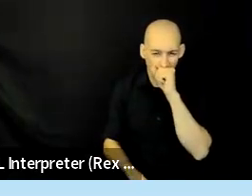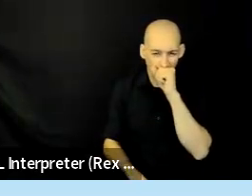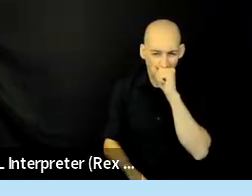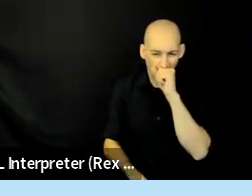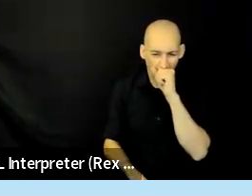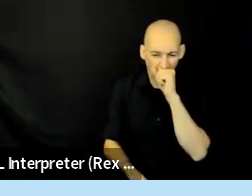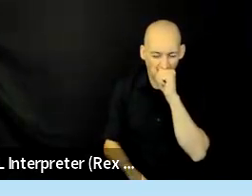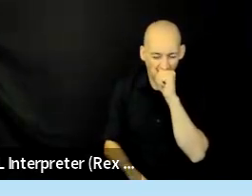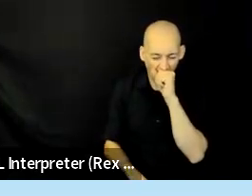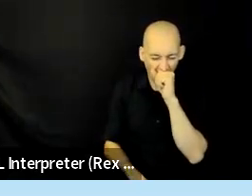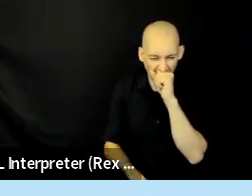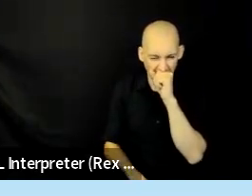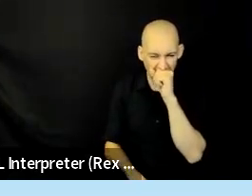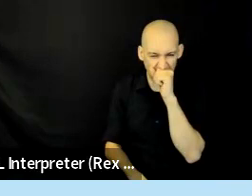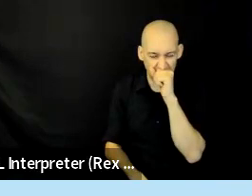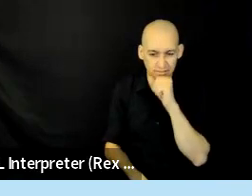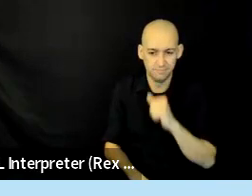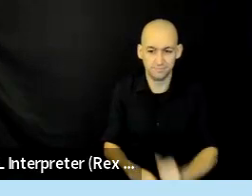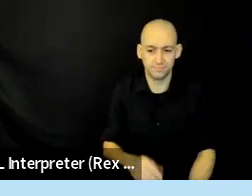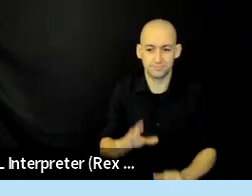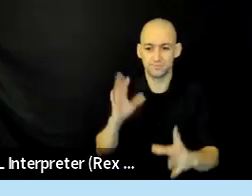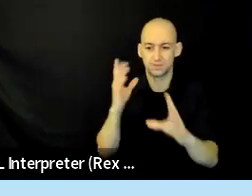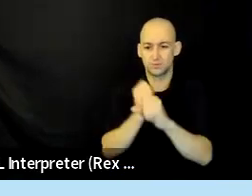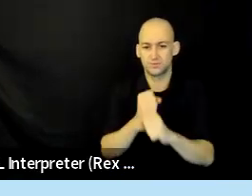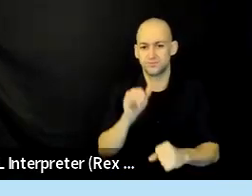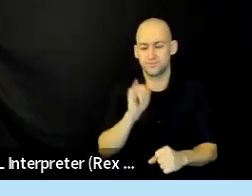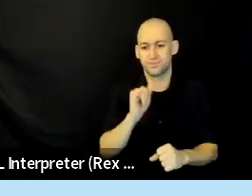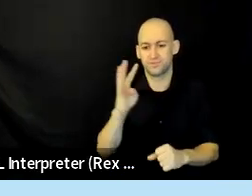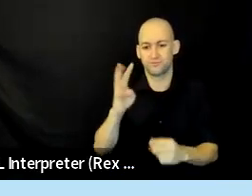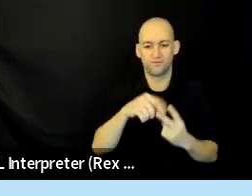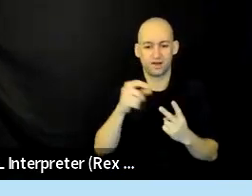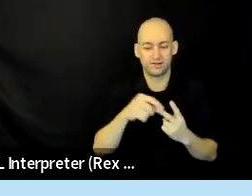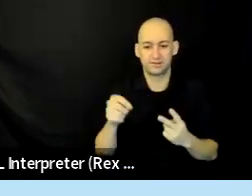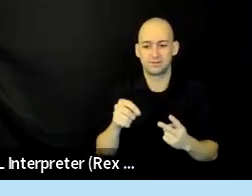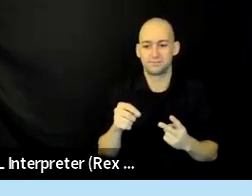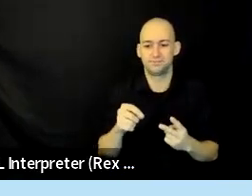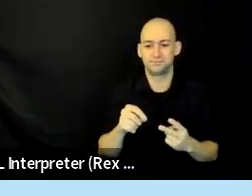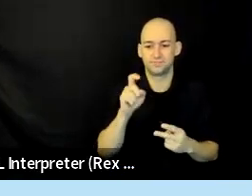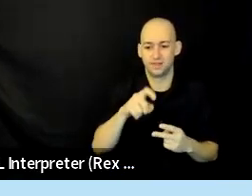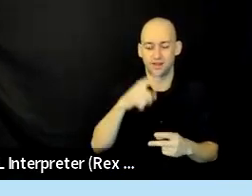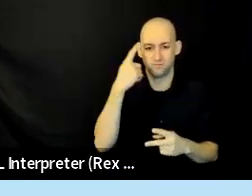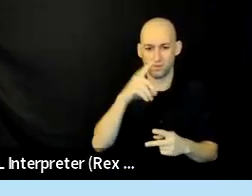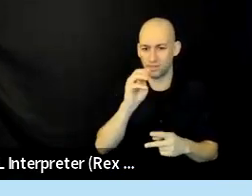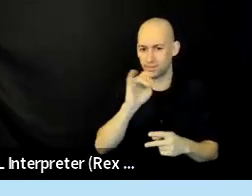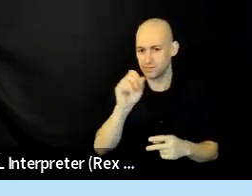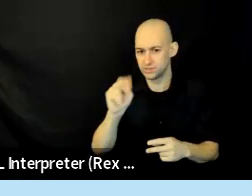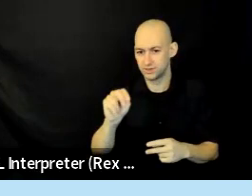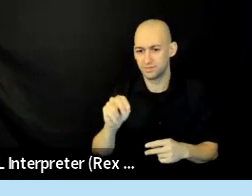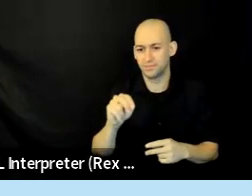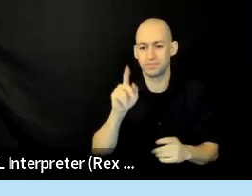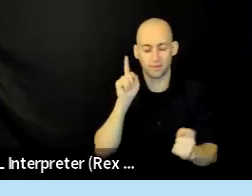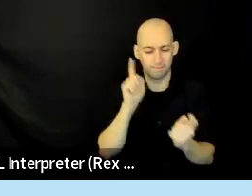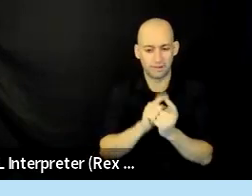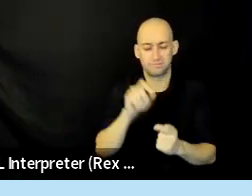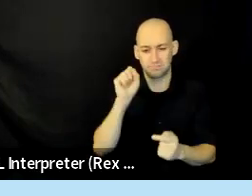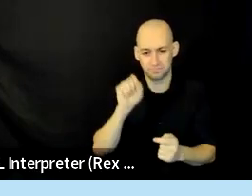To summarize, I again declare that the 4 findings needed for the commission to prove the resolution of necessity have been met, as